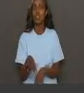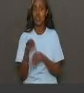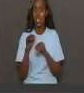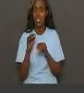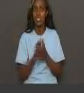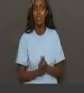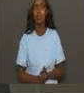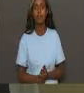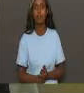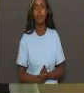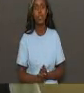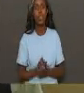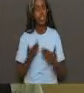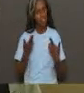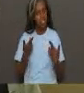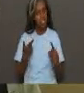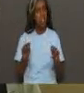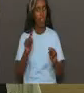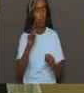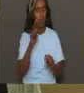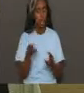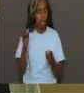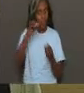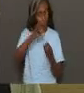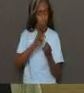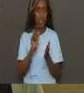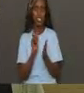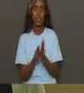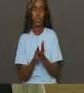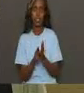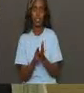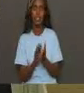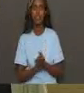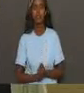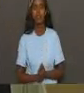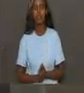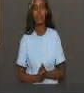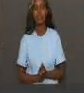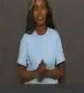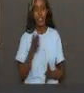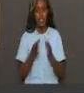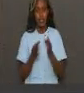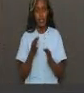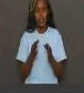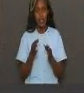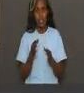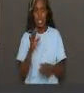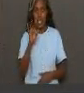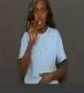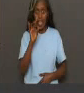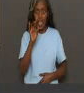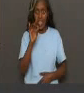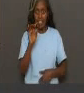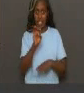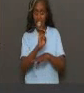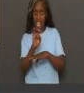good, students. Let us try one more example. If there are